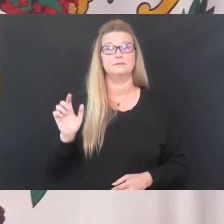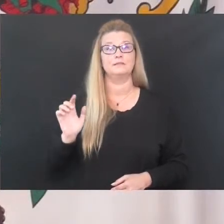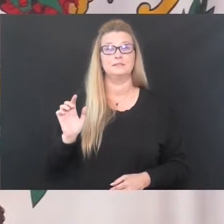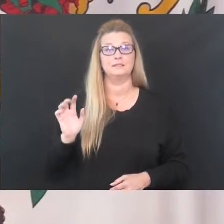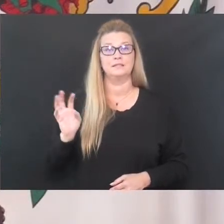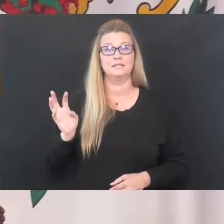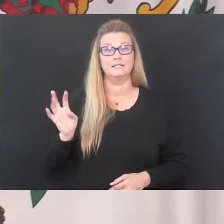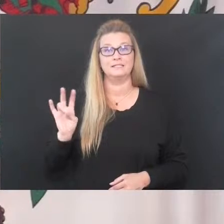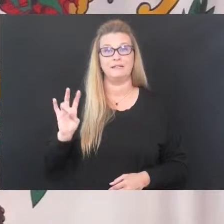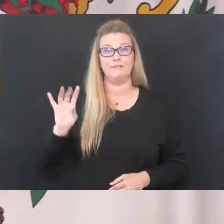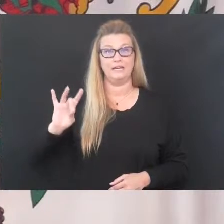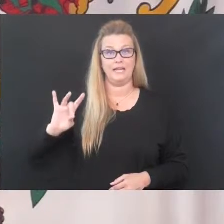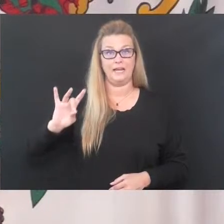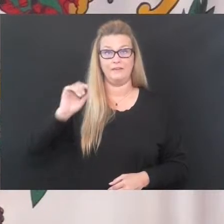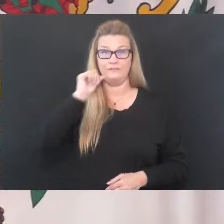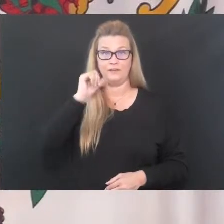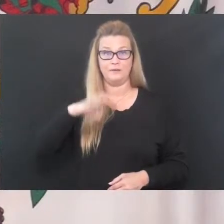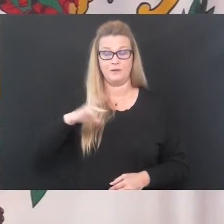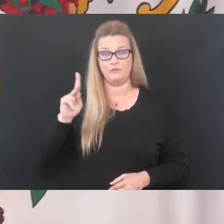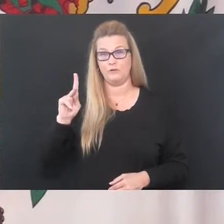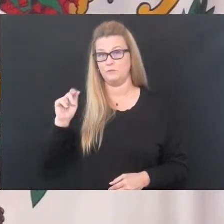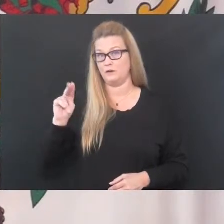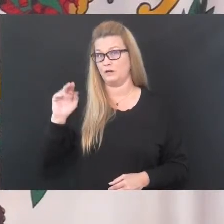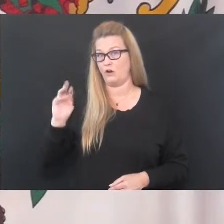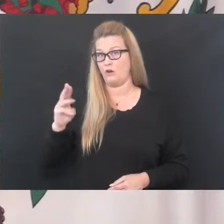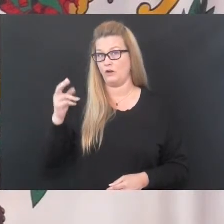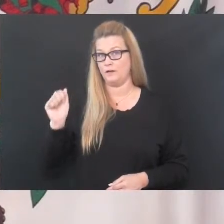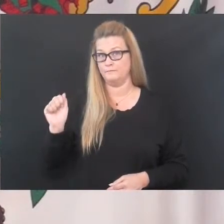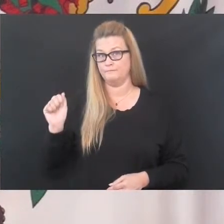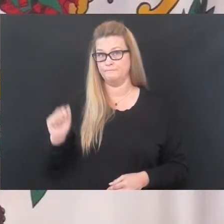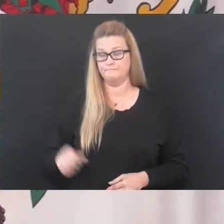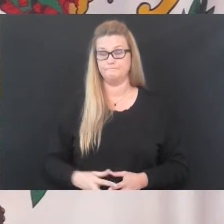Virginia is a 78-year-old female from Kanawha County.